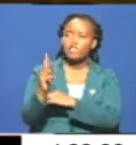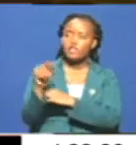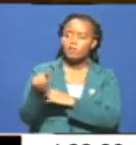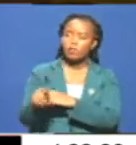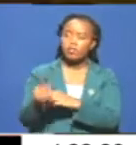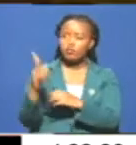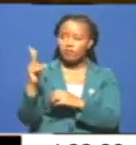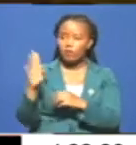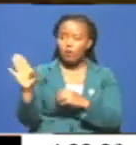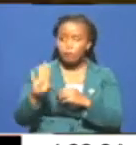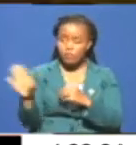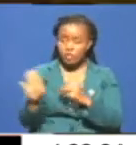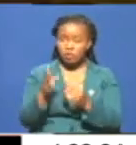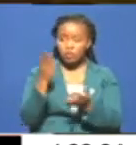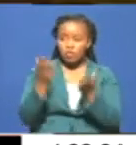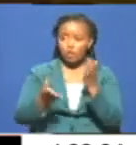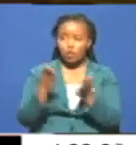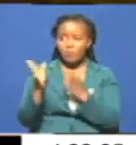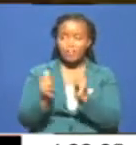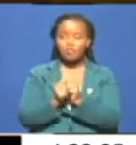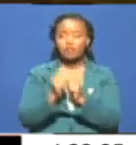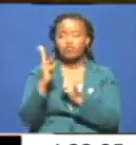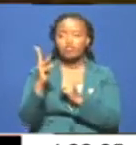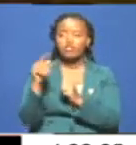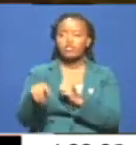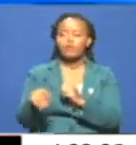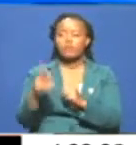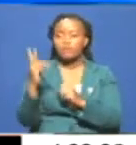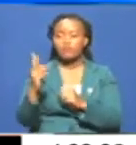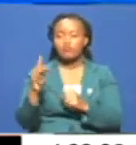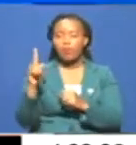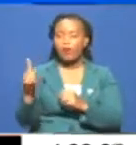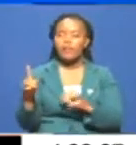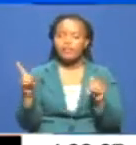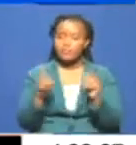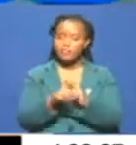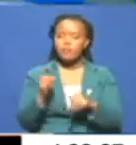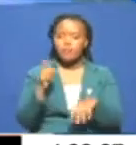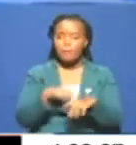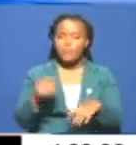14.41 billion shillings over a similar period last year.